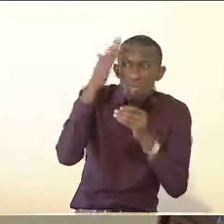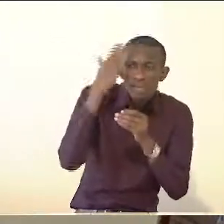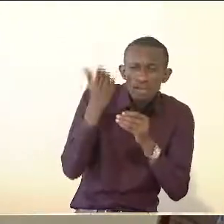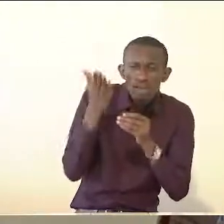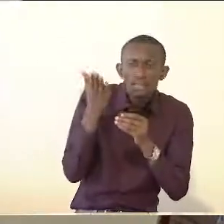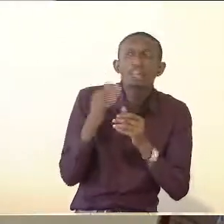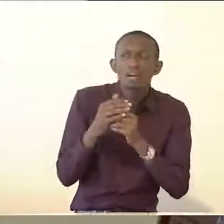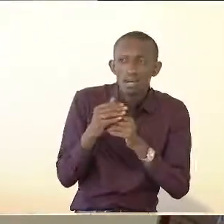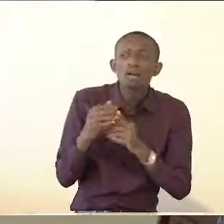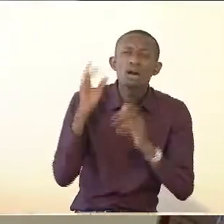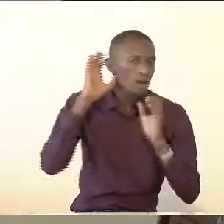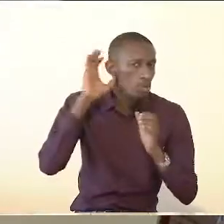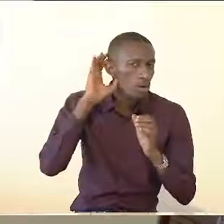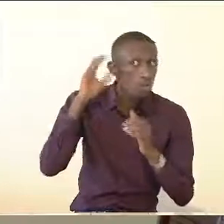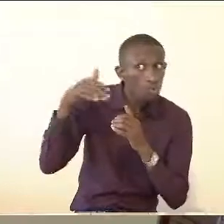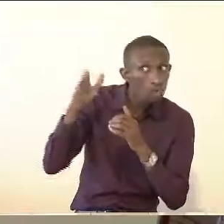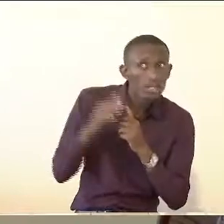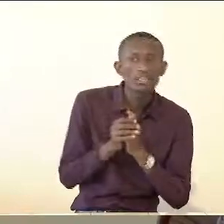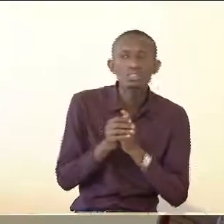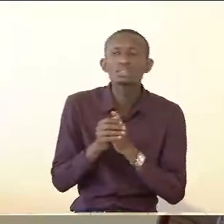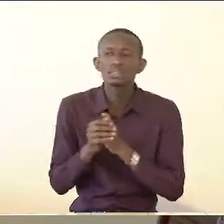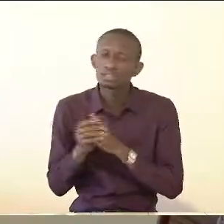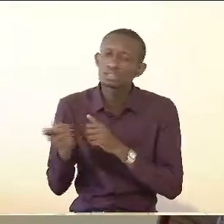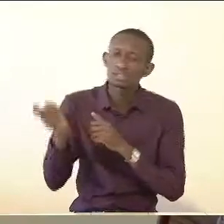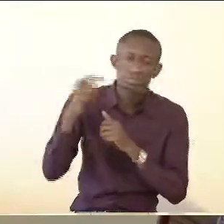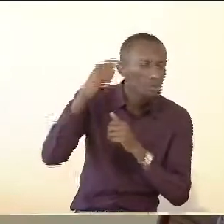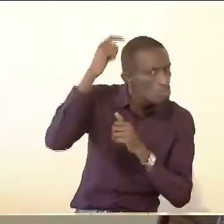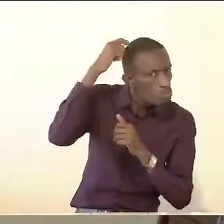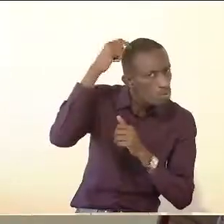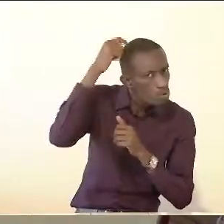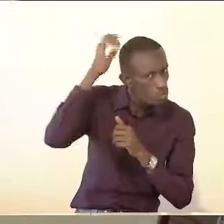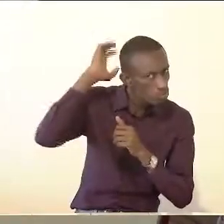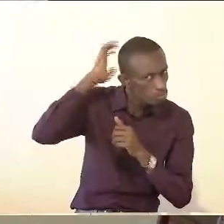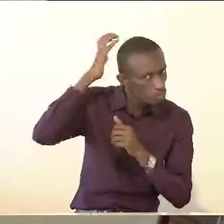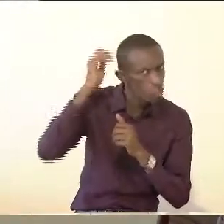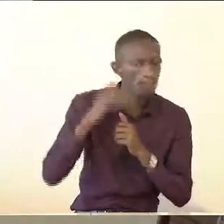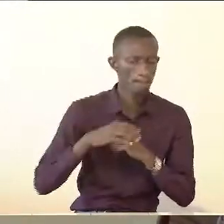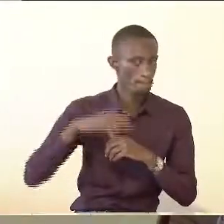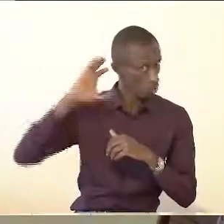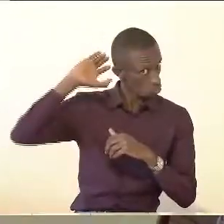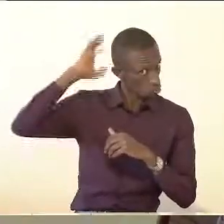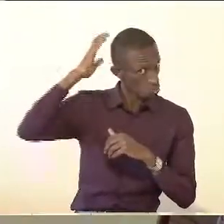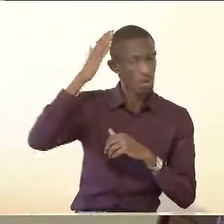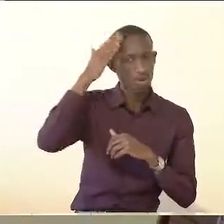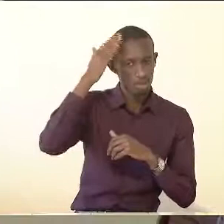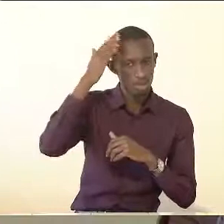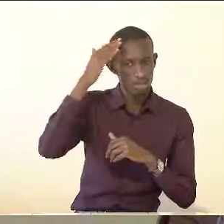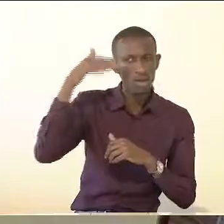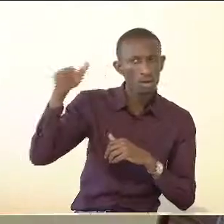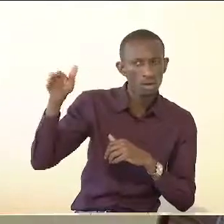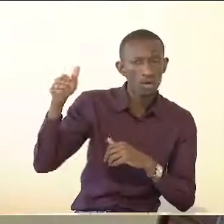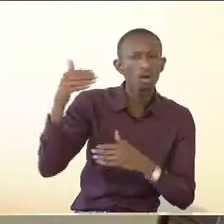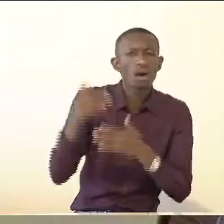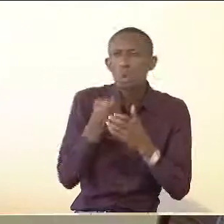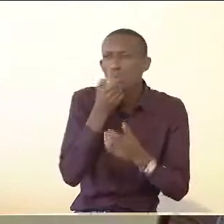brain, and particularly I'm talking about the part of the brain is the hypothalamus. And the hypothalamus is to inform